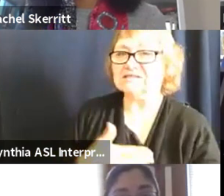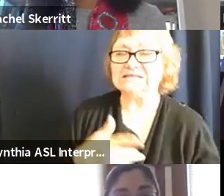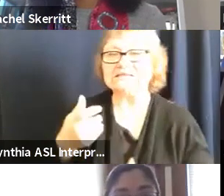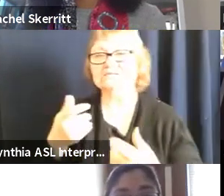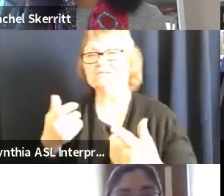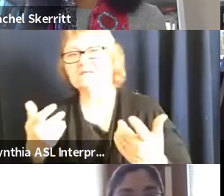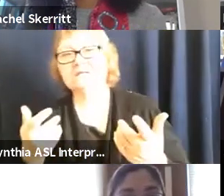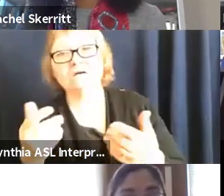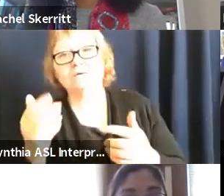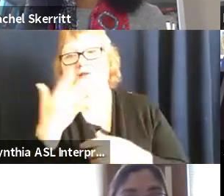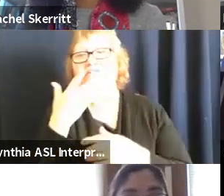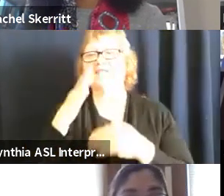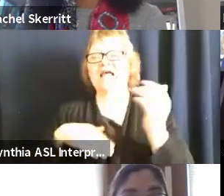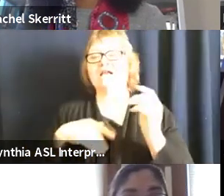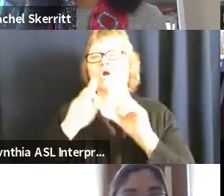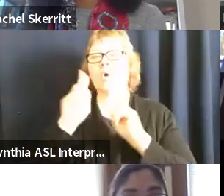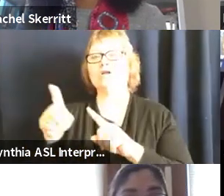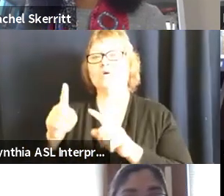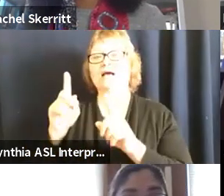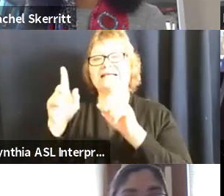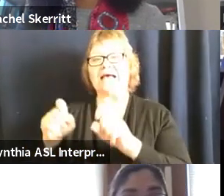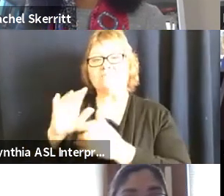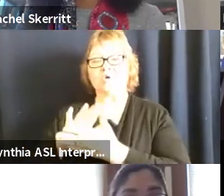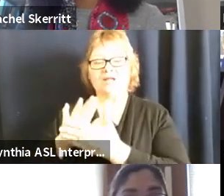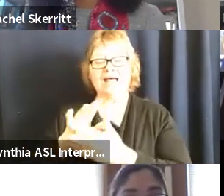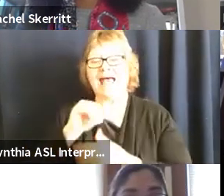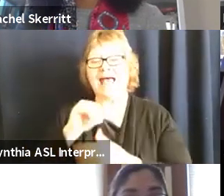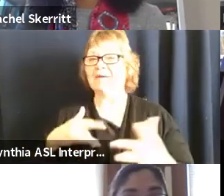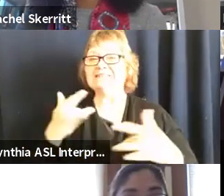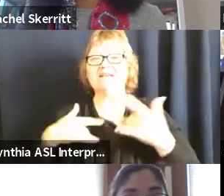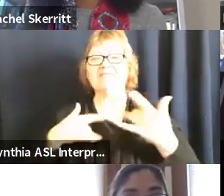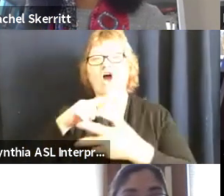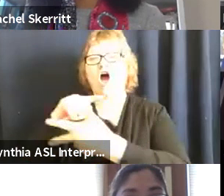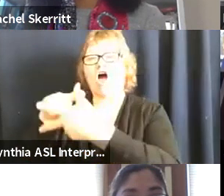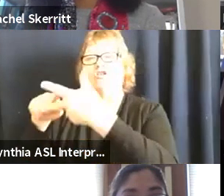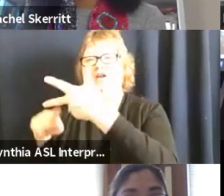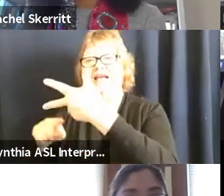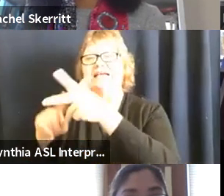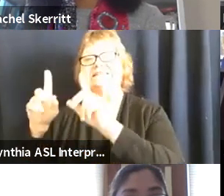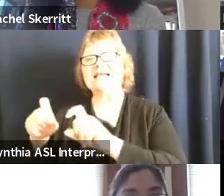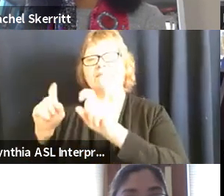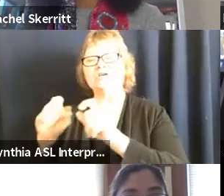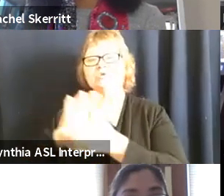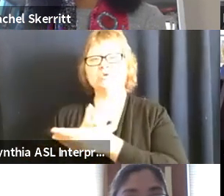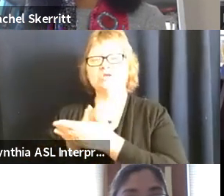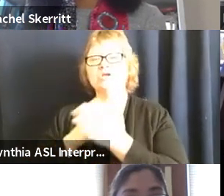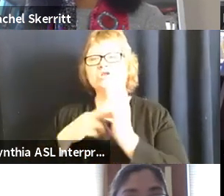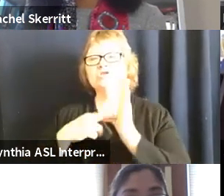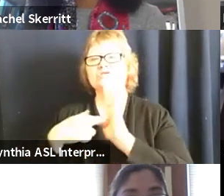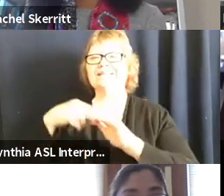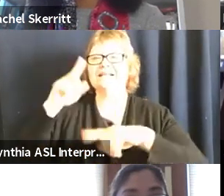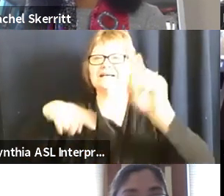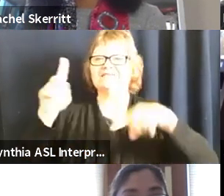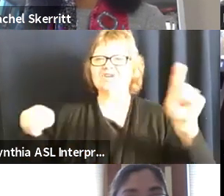school. And I'm excited for all three of the exam schools to represent the amazing diverse communities of